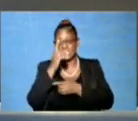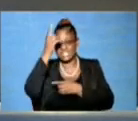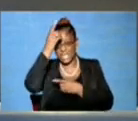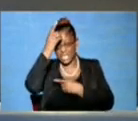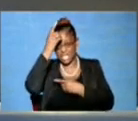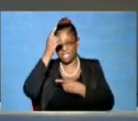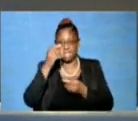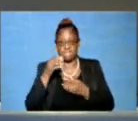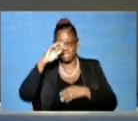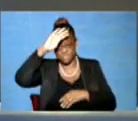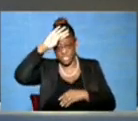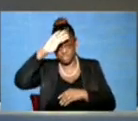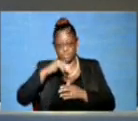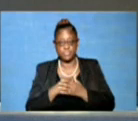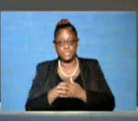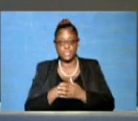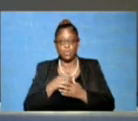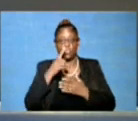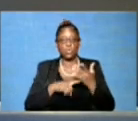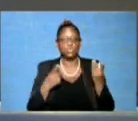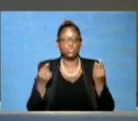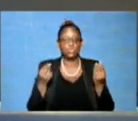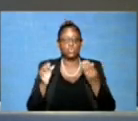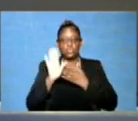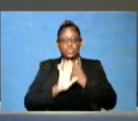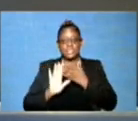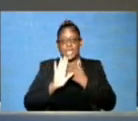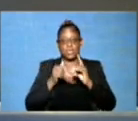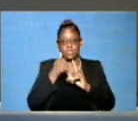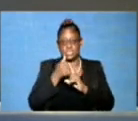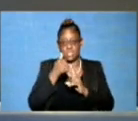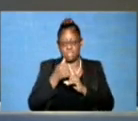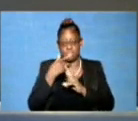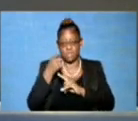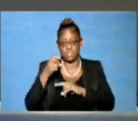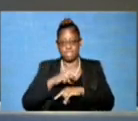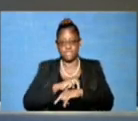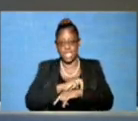report, LaDon Davis tells us what all you can do to protect yourselves from the virus.